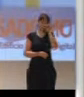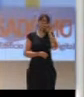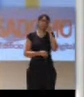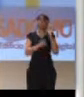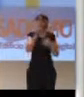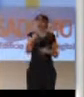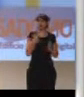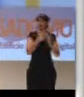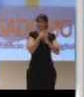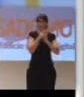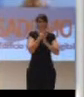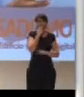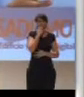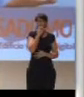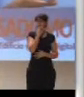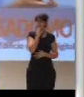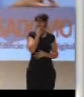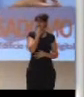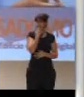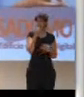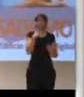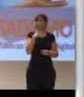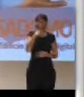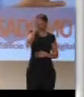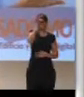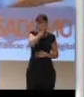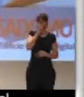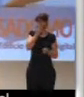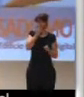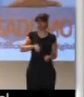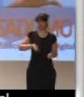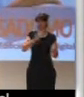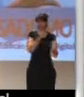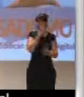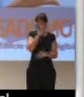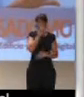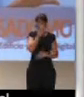So here's an example of this paradigm,